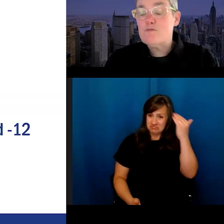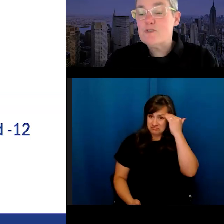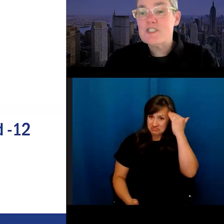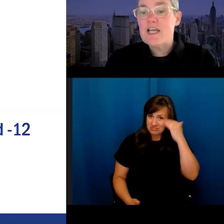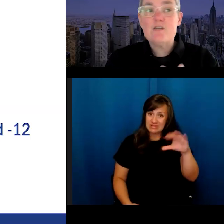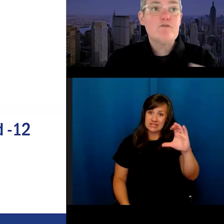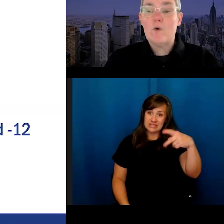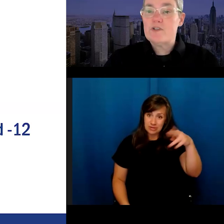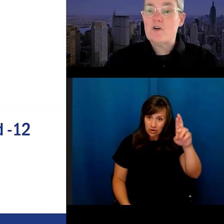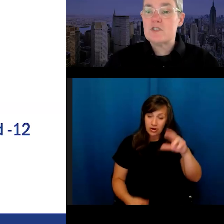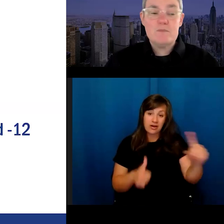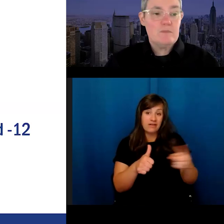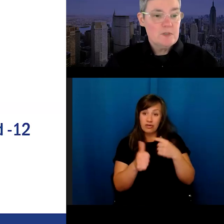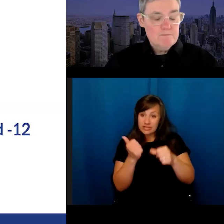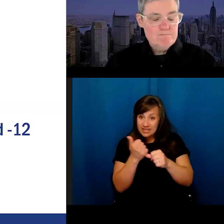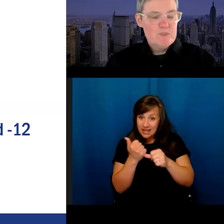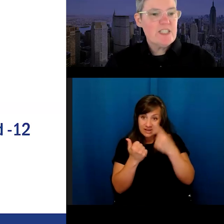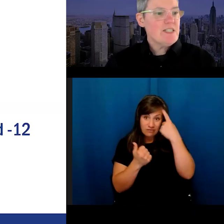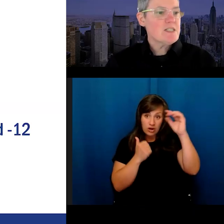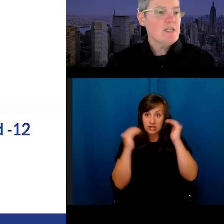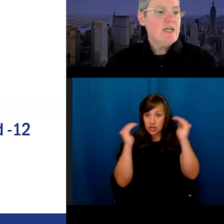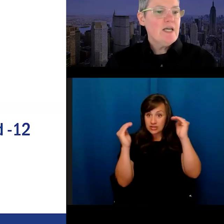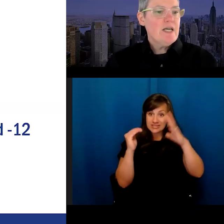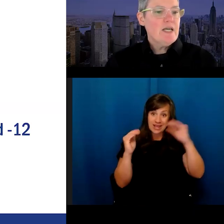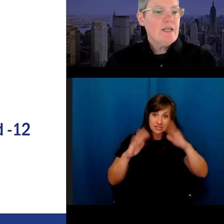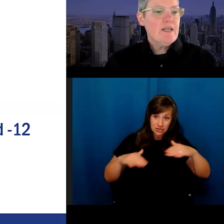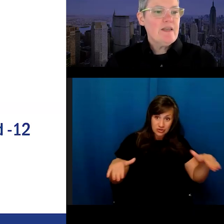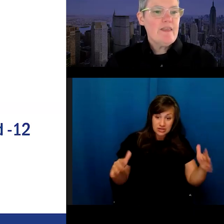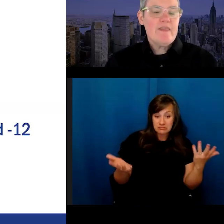they know first aid for adults and kids.